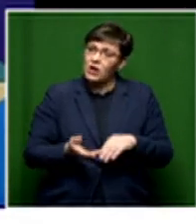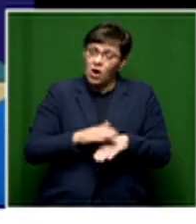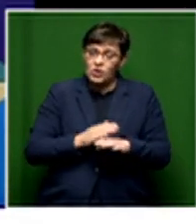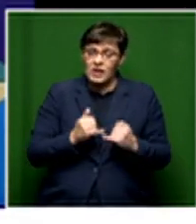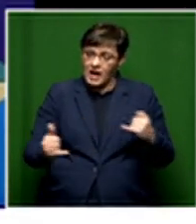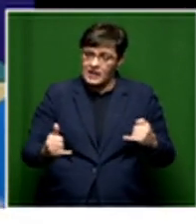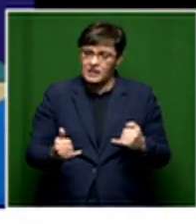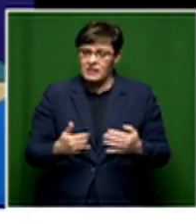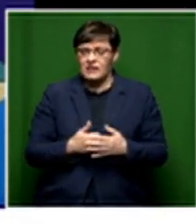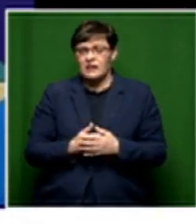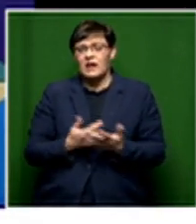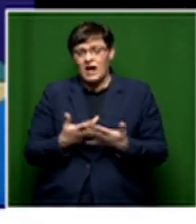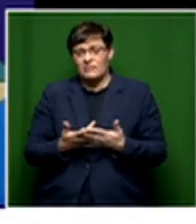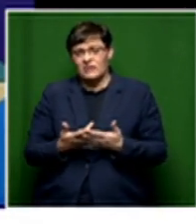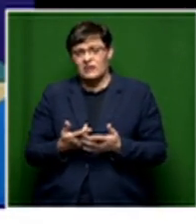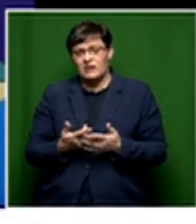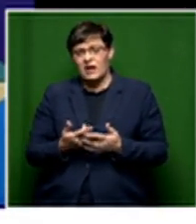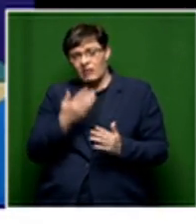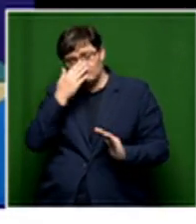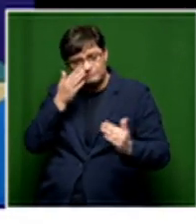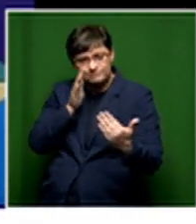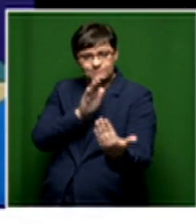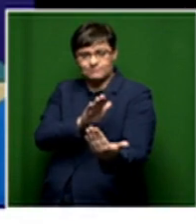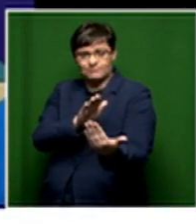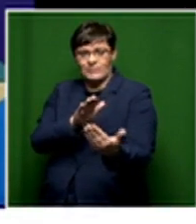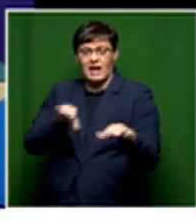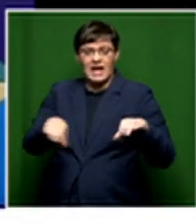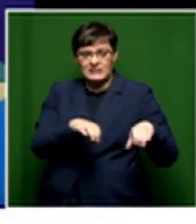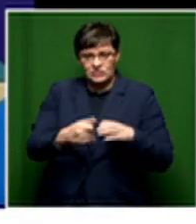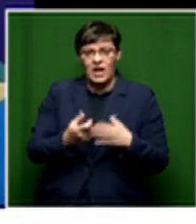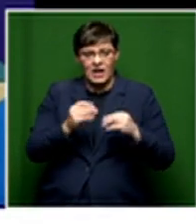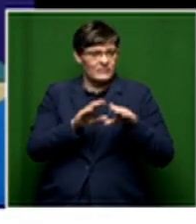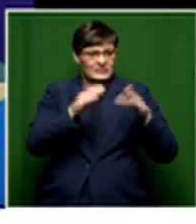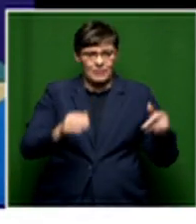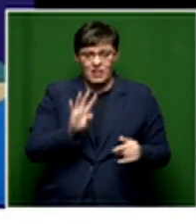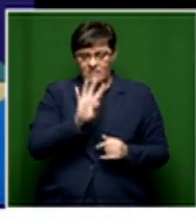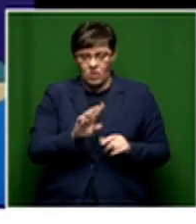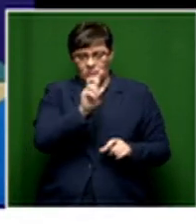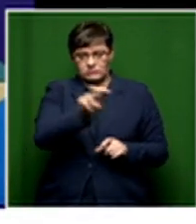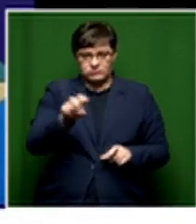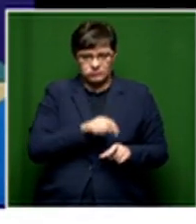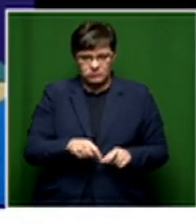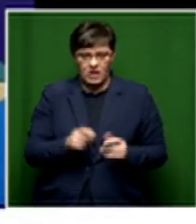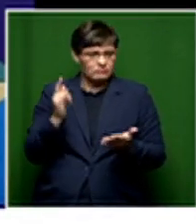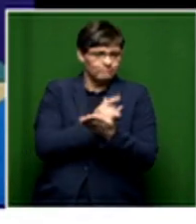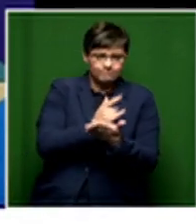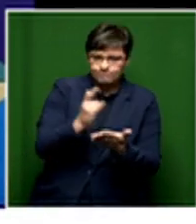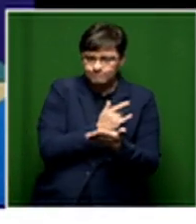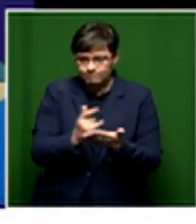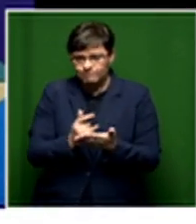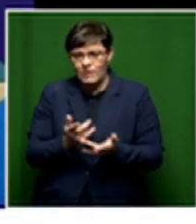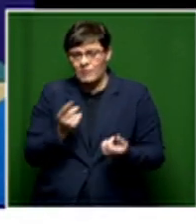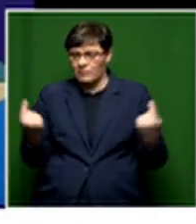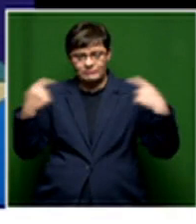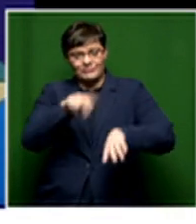really allows you to have really this face-to-face interaction. So we'll have tables where you can have about 4 people having conversations. People can